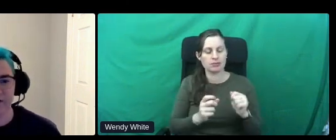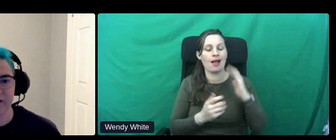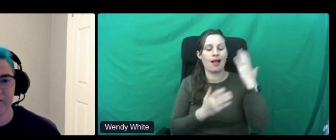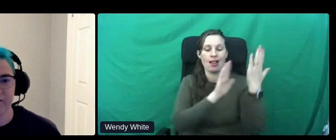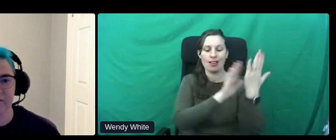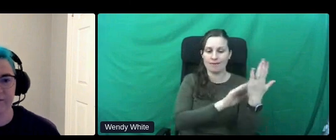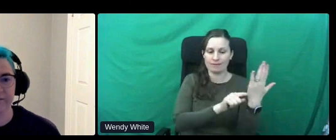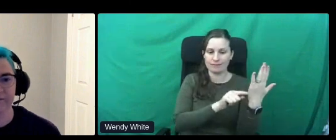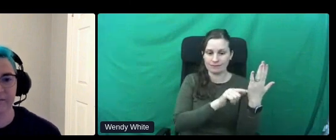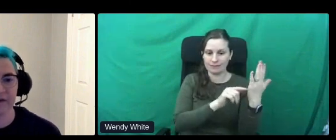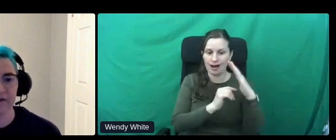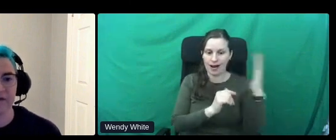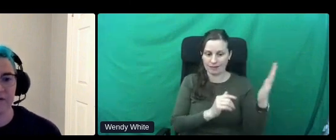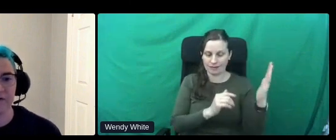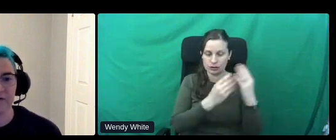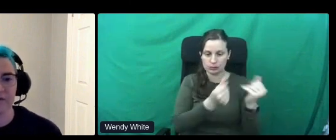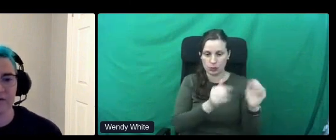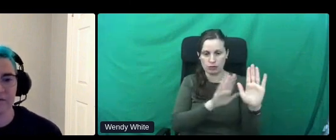right is not.